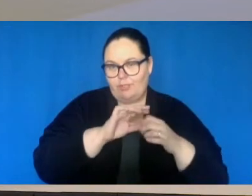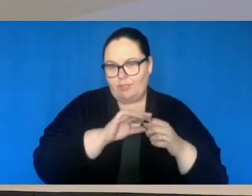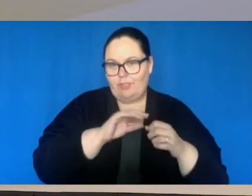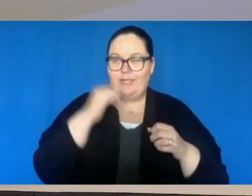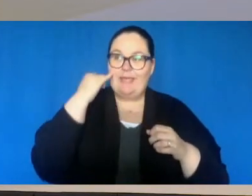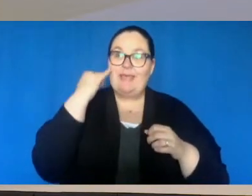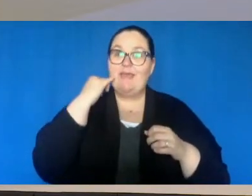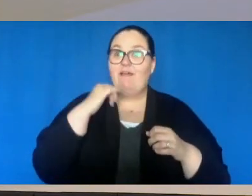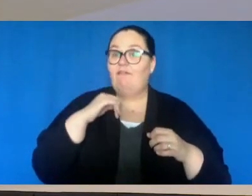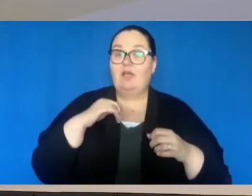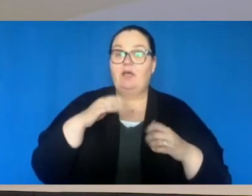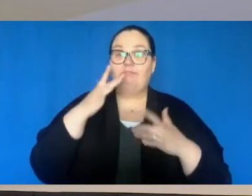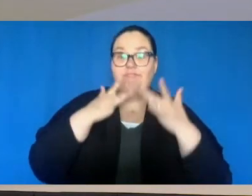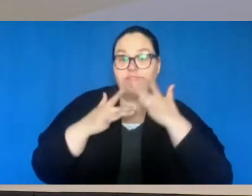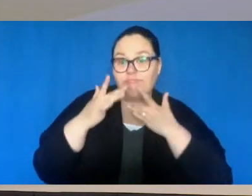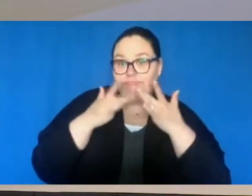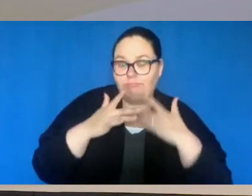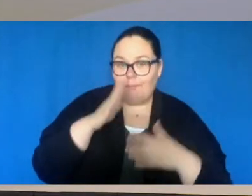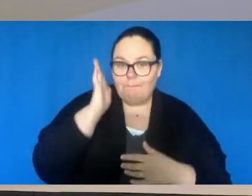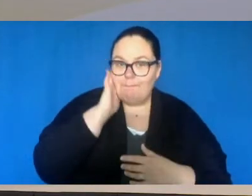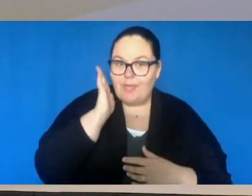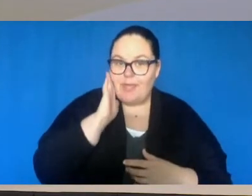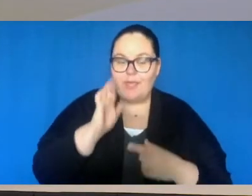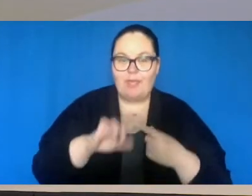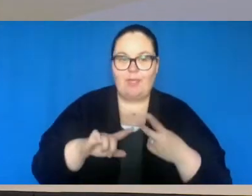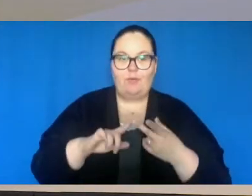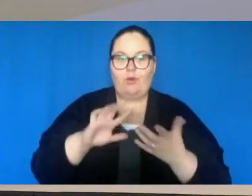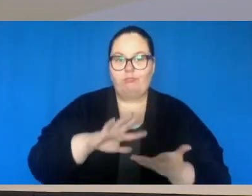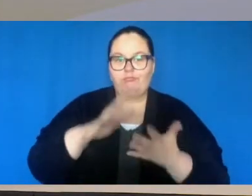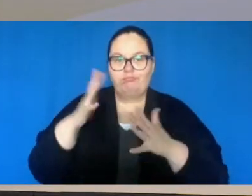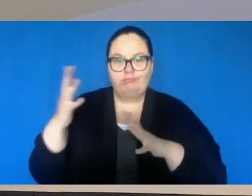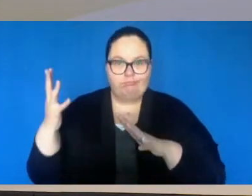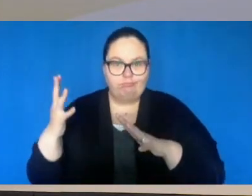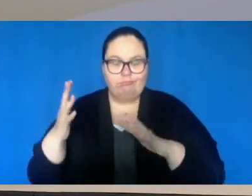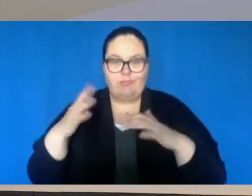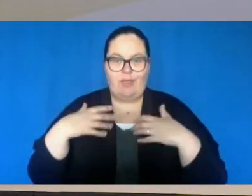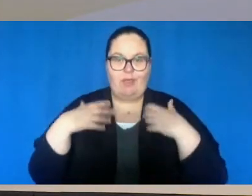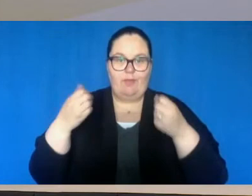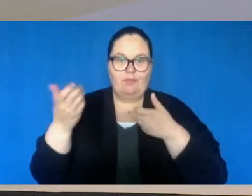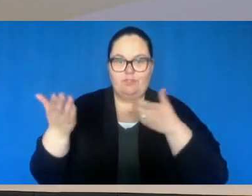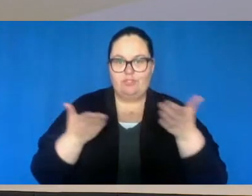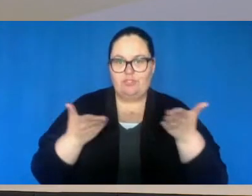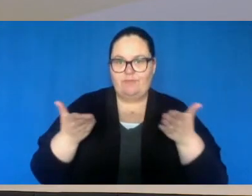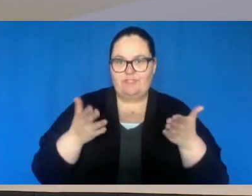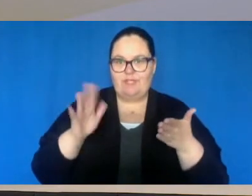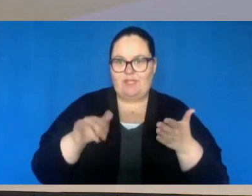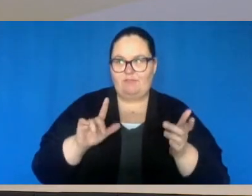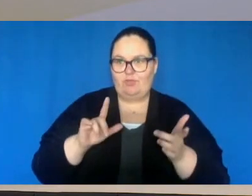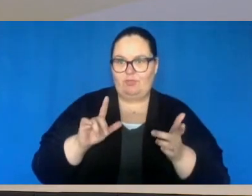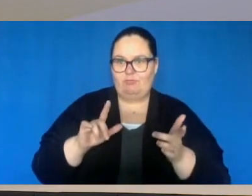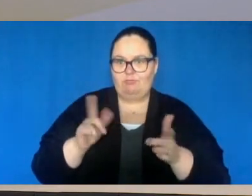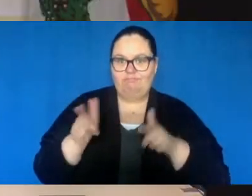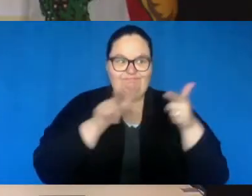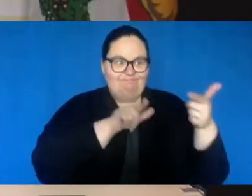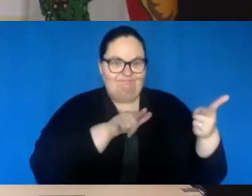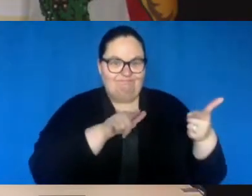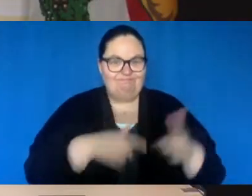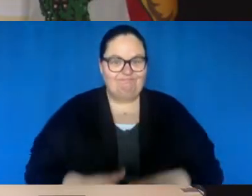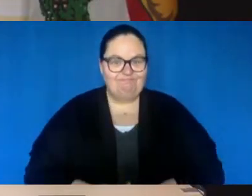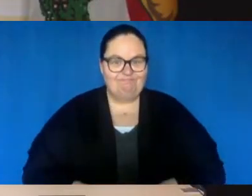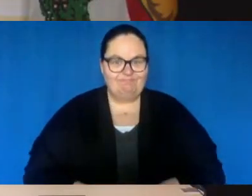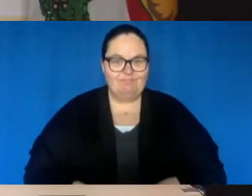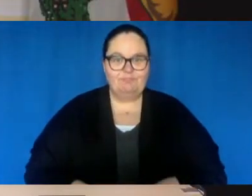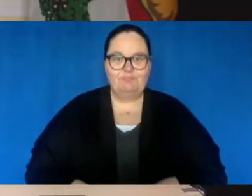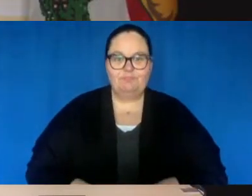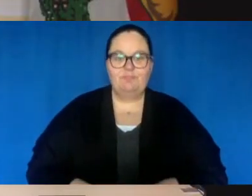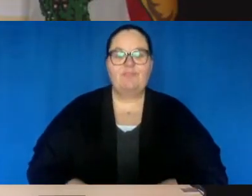hospital bed shortages or other disruptions in health PEI services. I guess this would be for Marion.